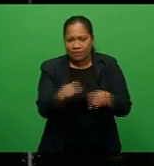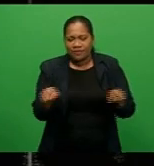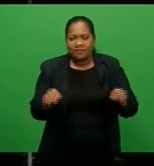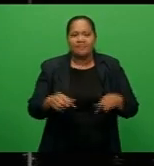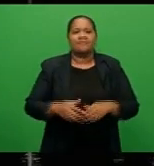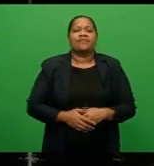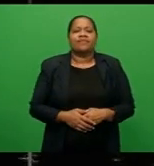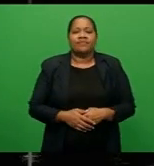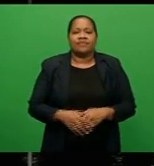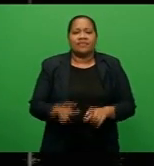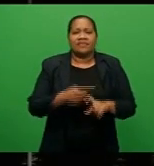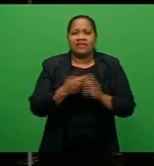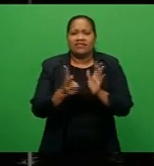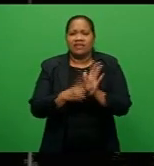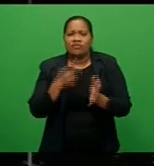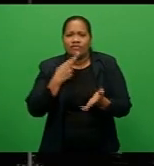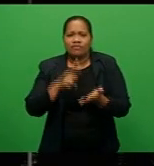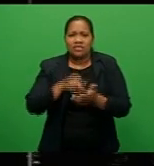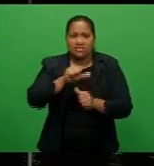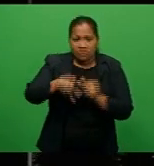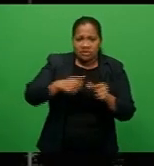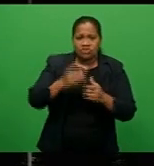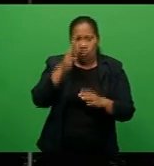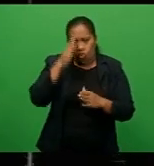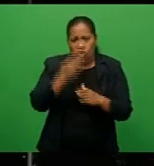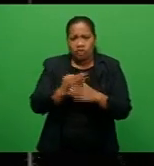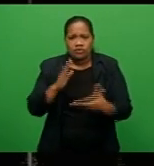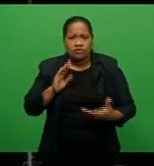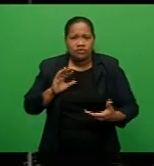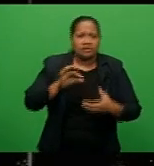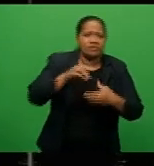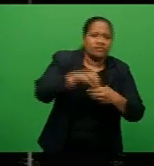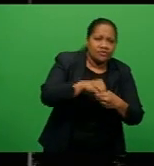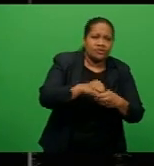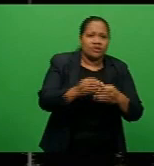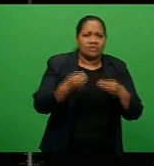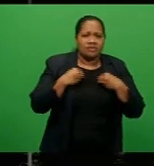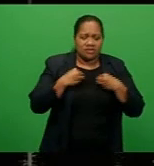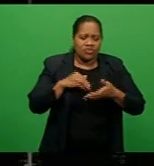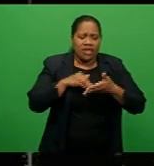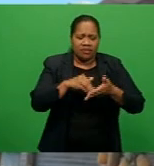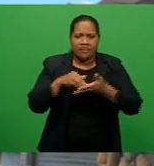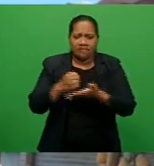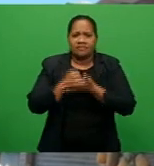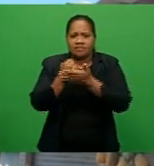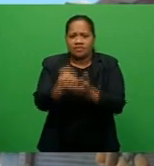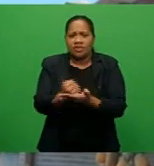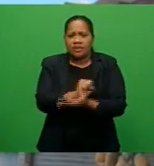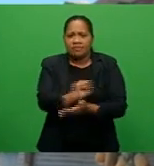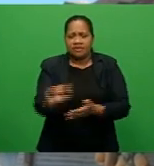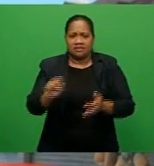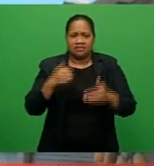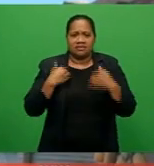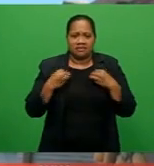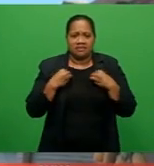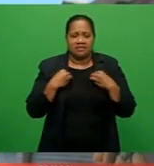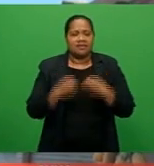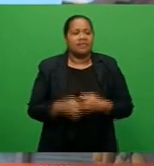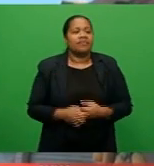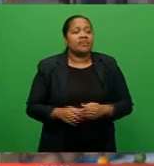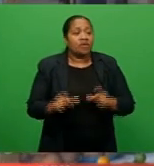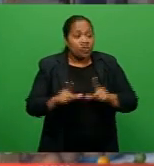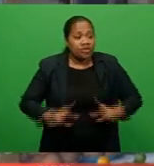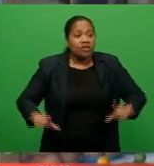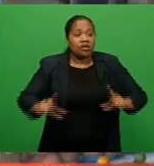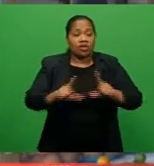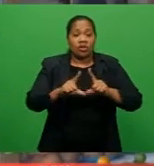reports the association hopes to engage with vendors and support their business in the long run. With the local government ministry